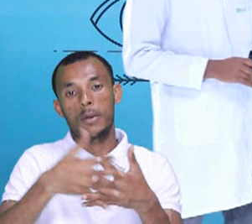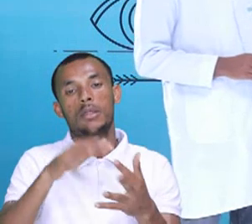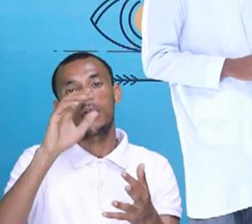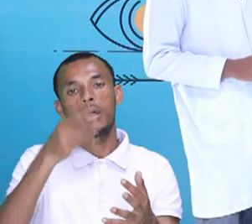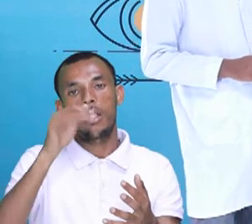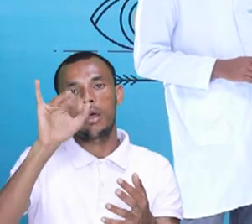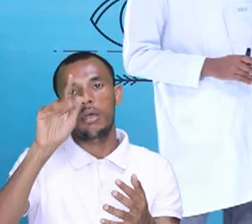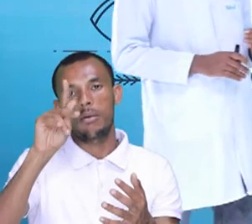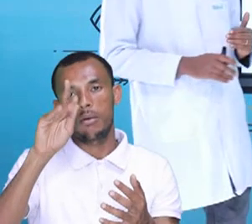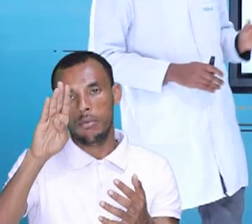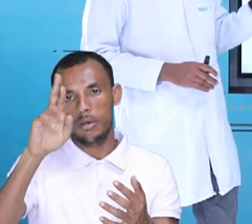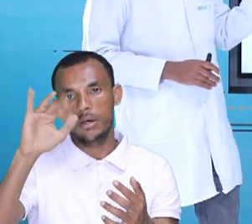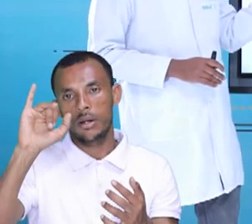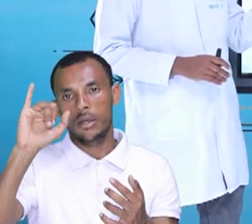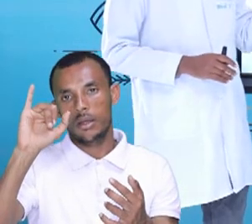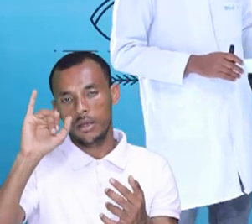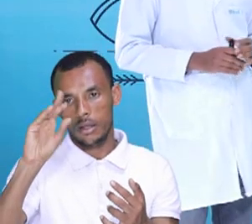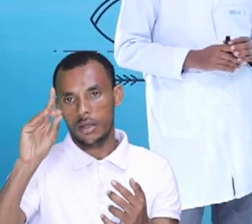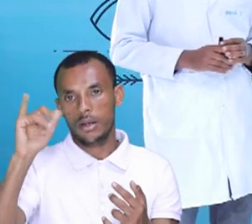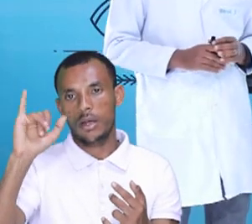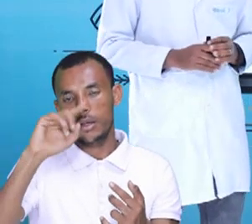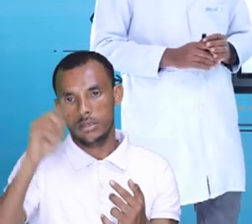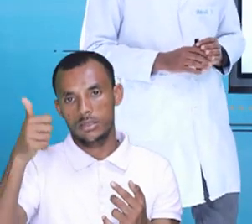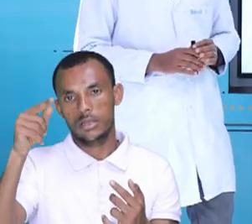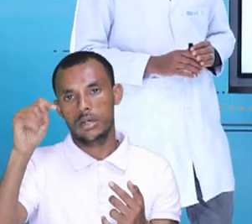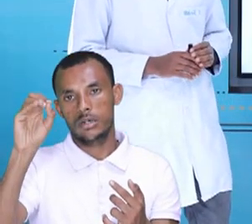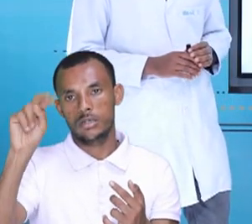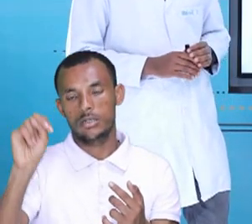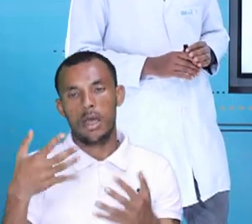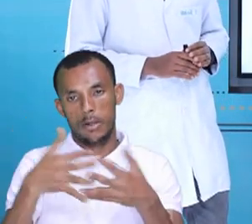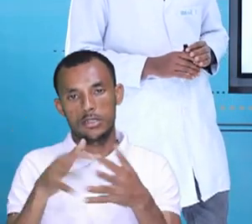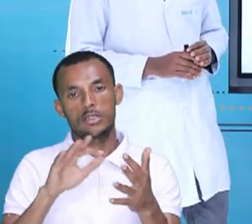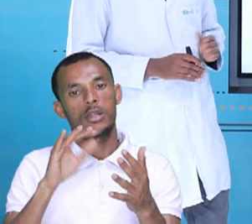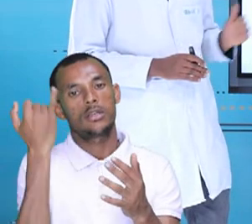valence bond theory, employs the concept of hybridization.